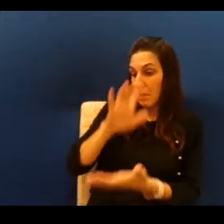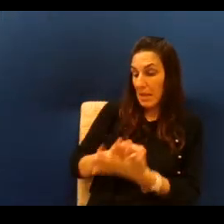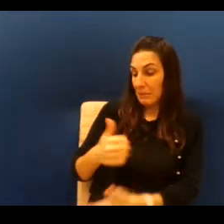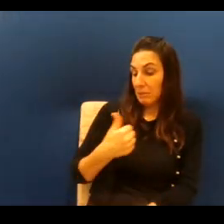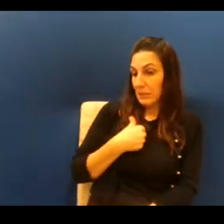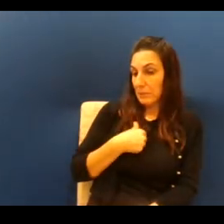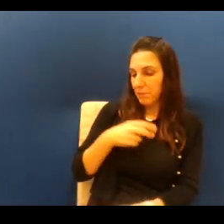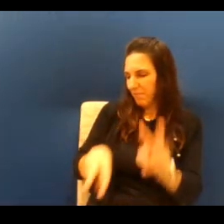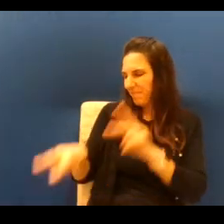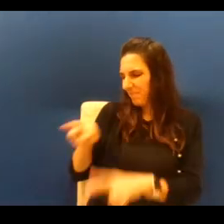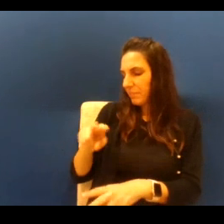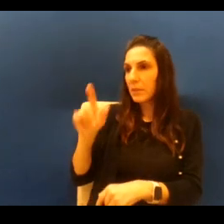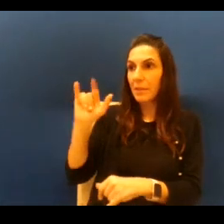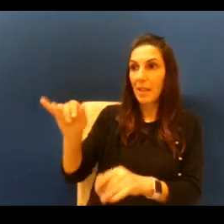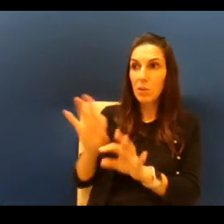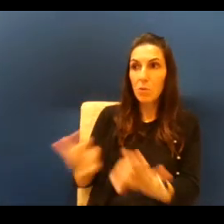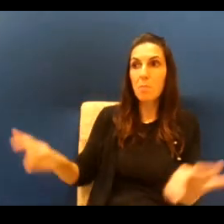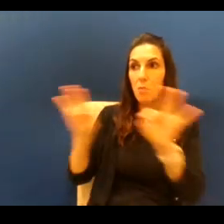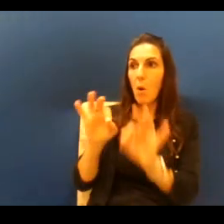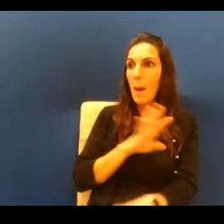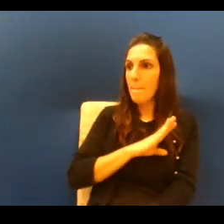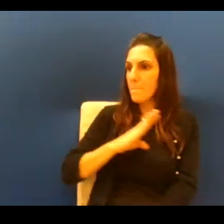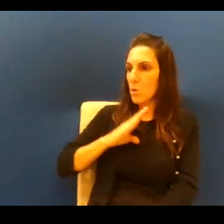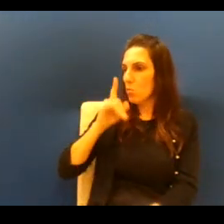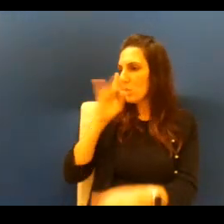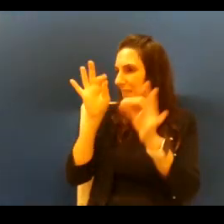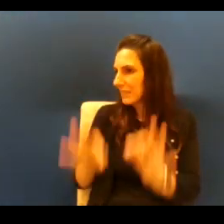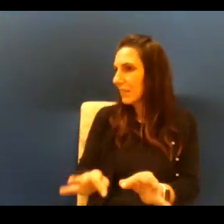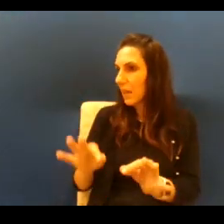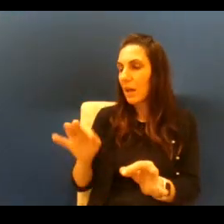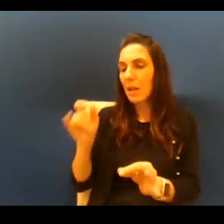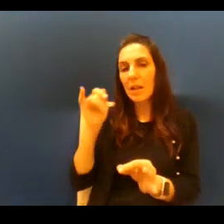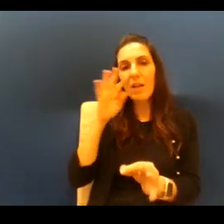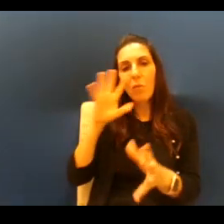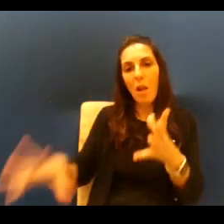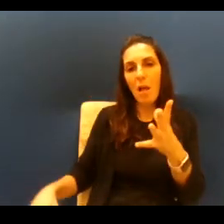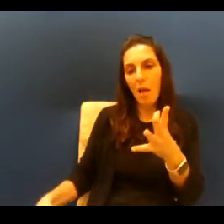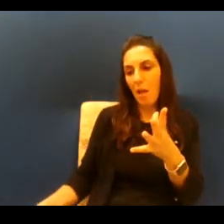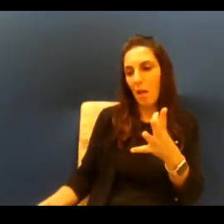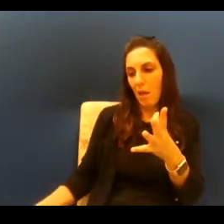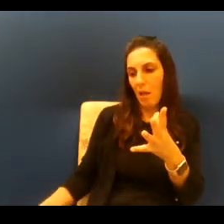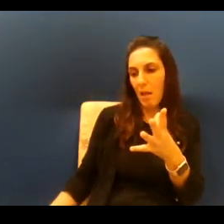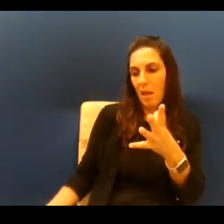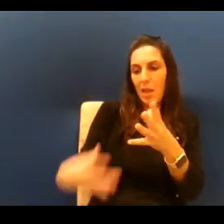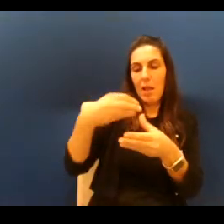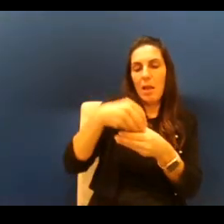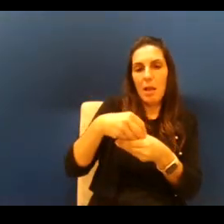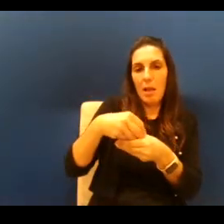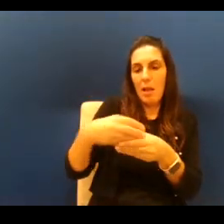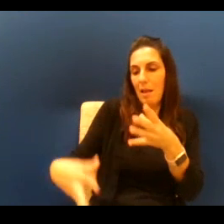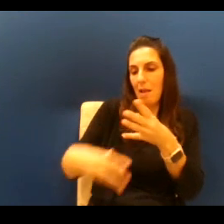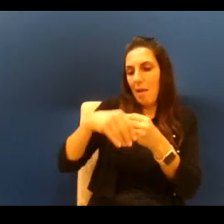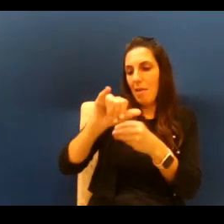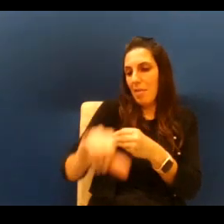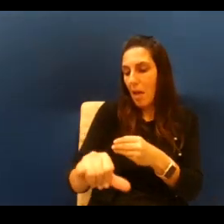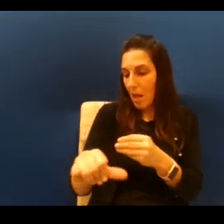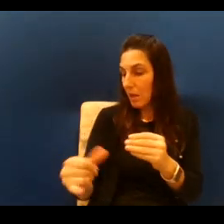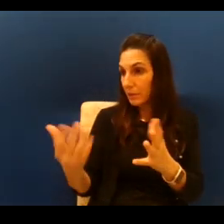it is important to them that the board make the decision about whether this needs to be in there on the record, and that will help them for their informational